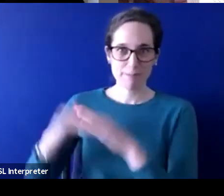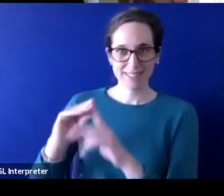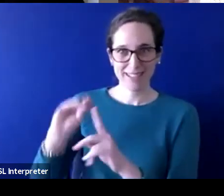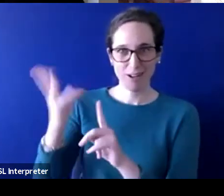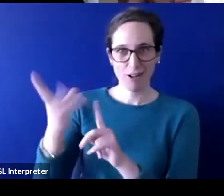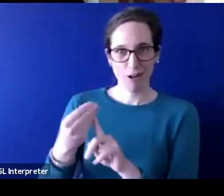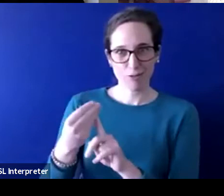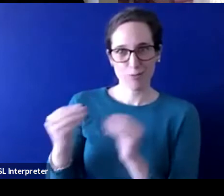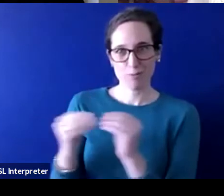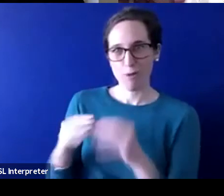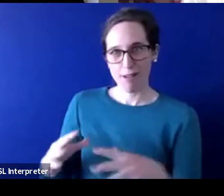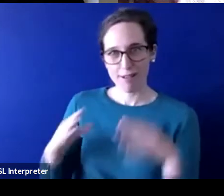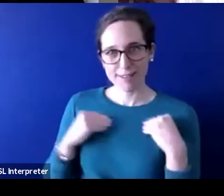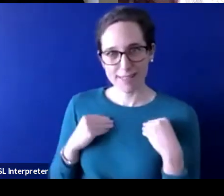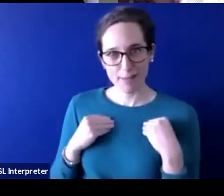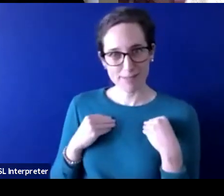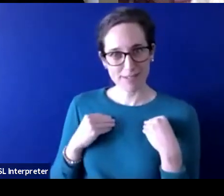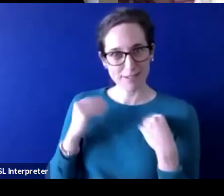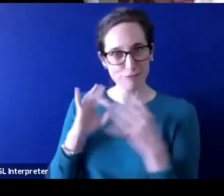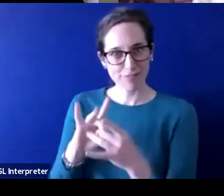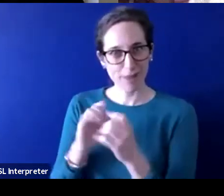more accepting of these differences.